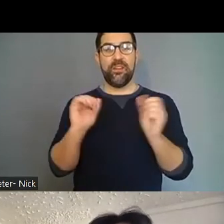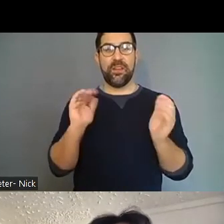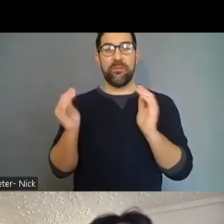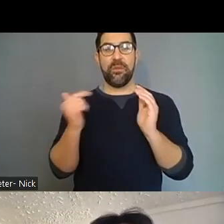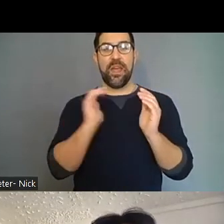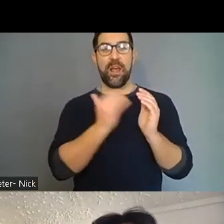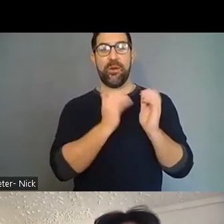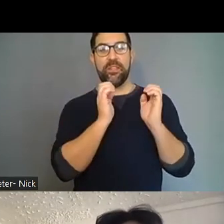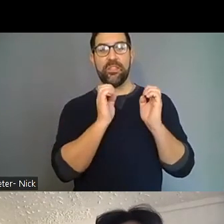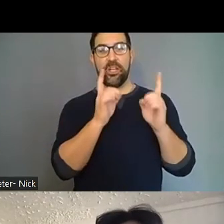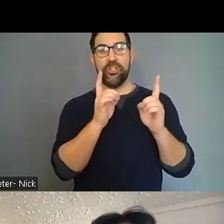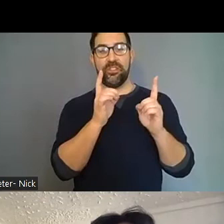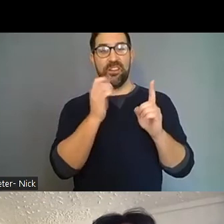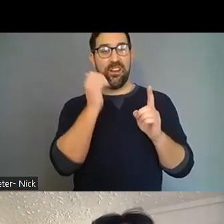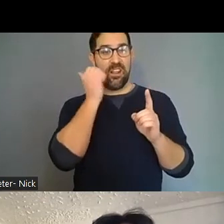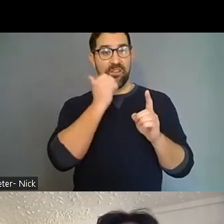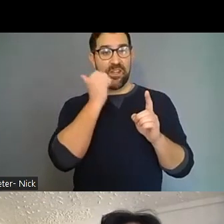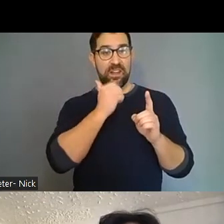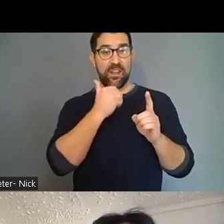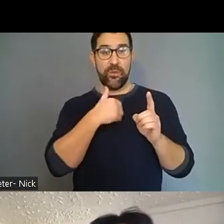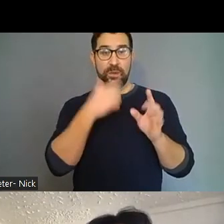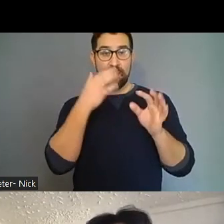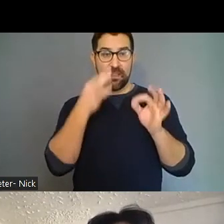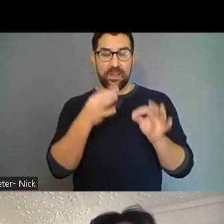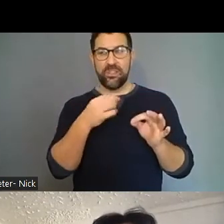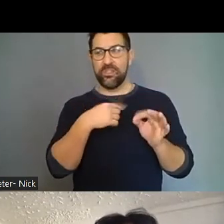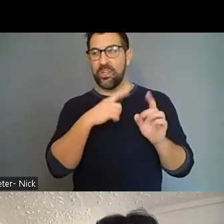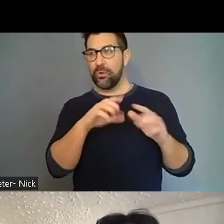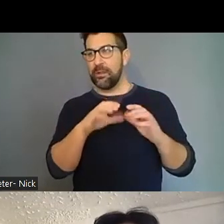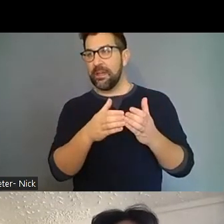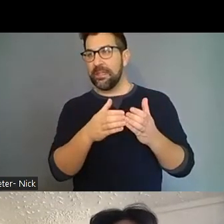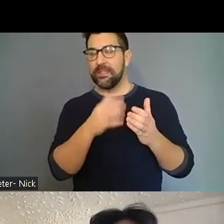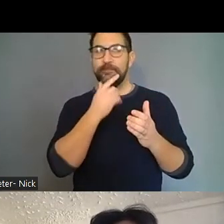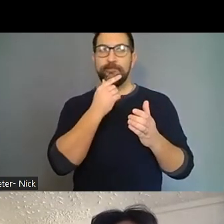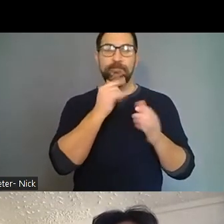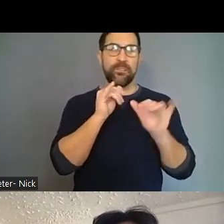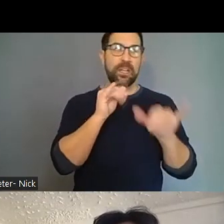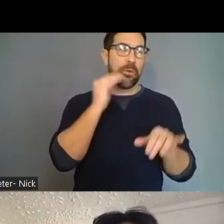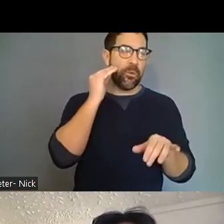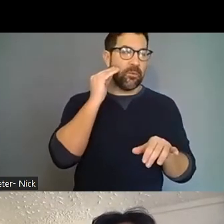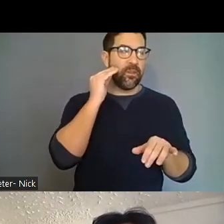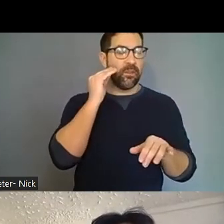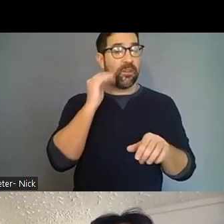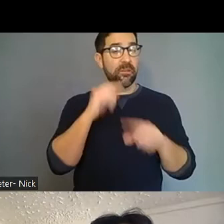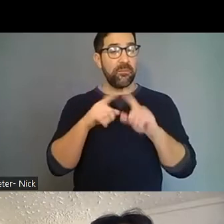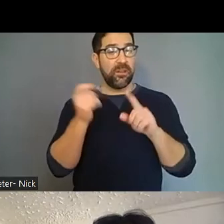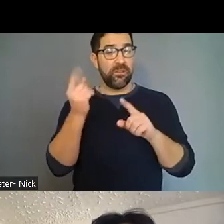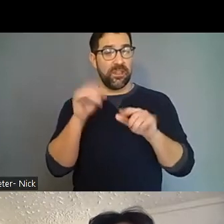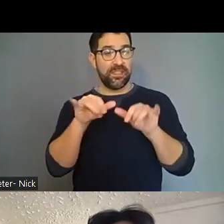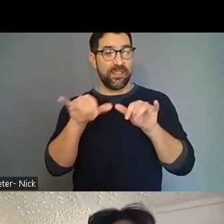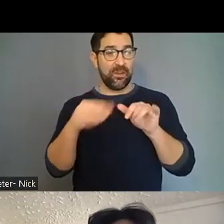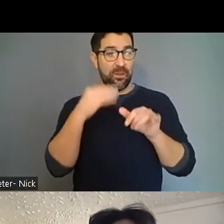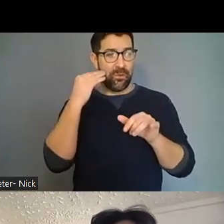education every single day. We choose like, should I go to class or should I just stay home, right? But staying home means lots